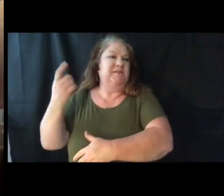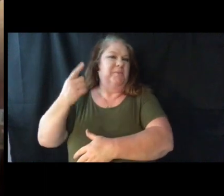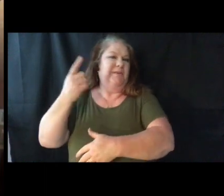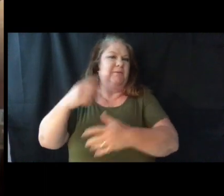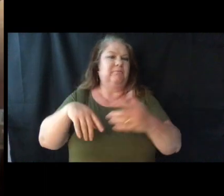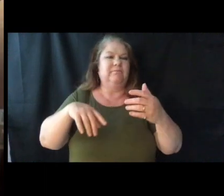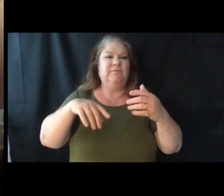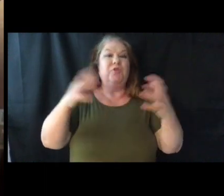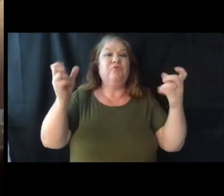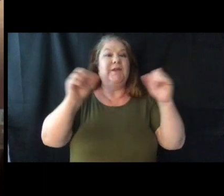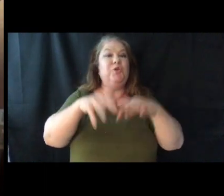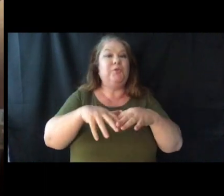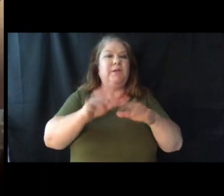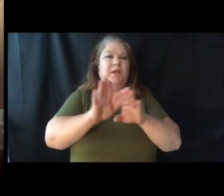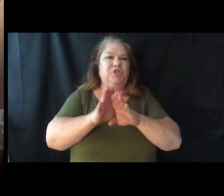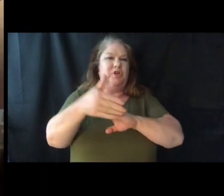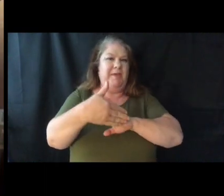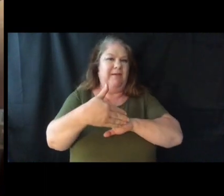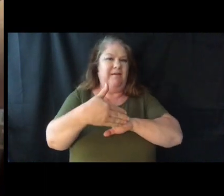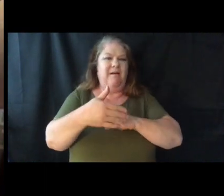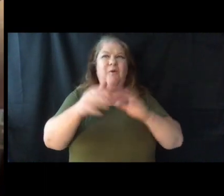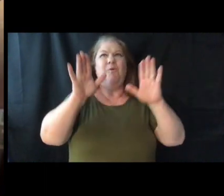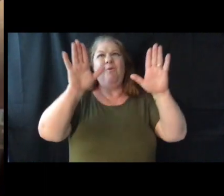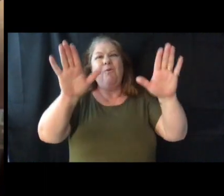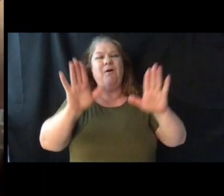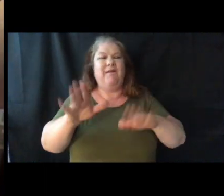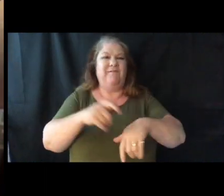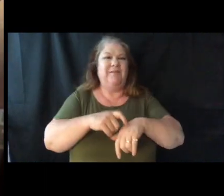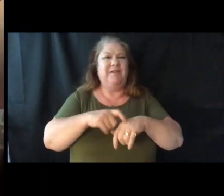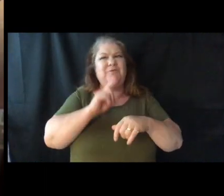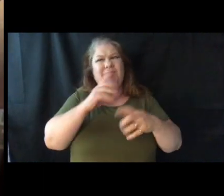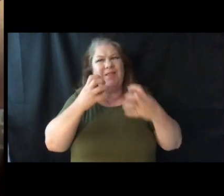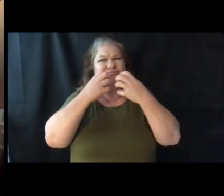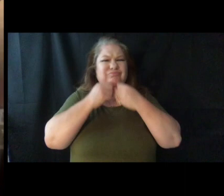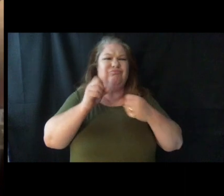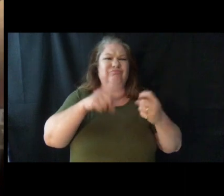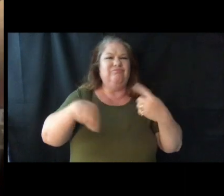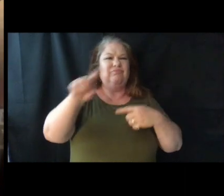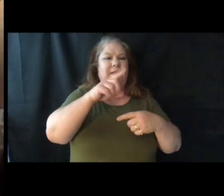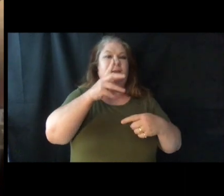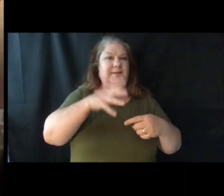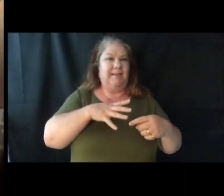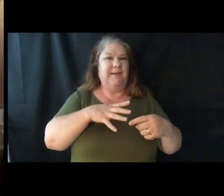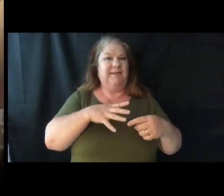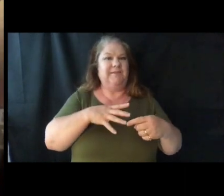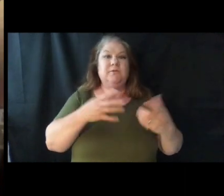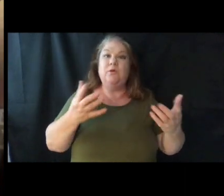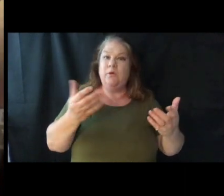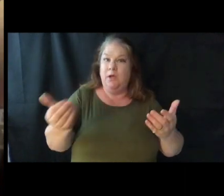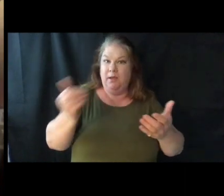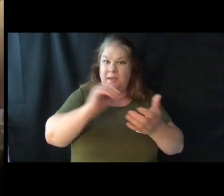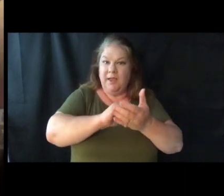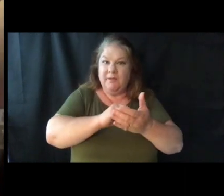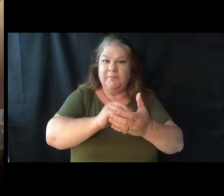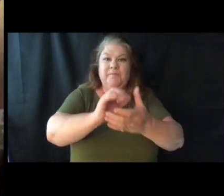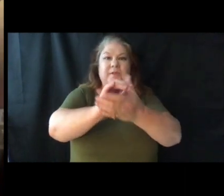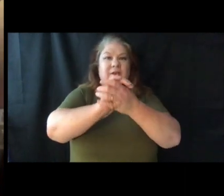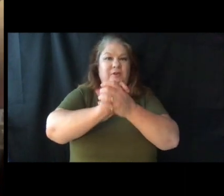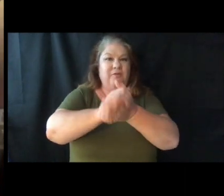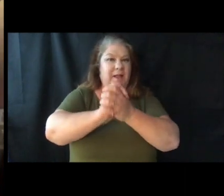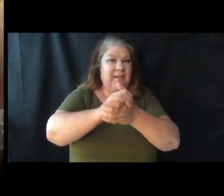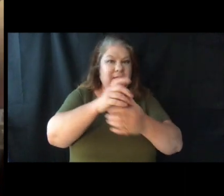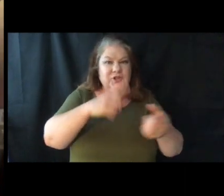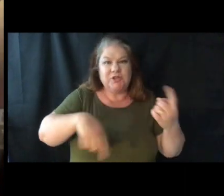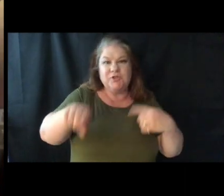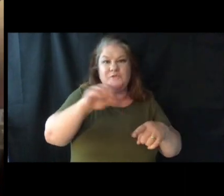reunion, we went to Jamaica, and it was such a wonderful time, and I really appreciate these ladies. So again, congratulations